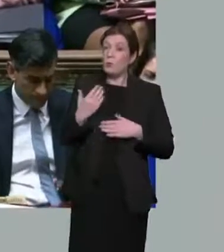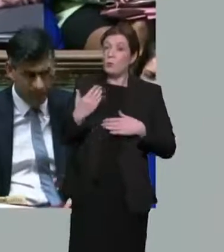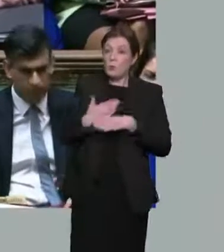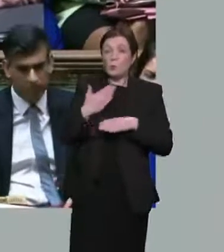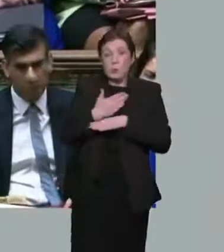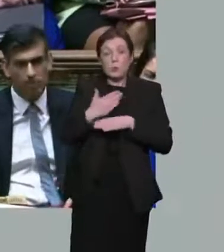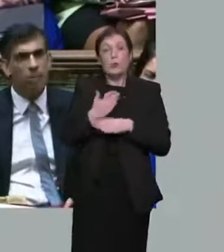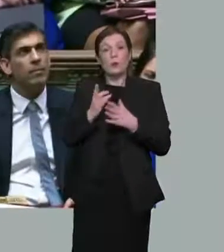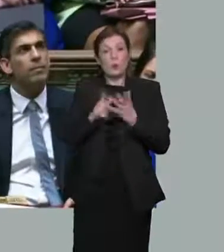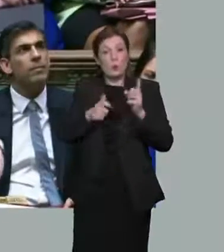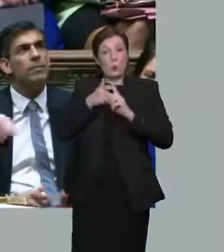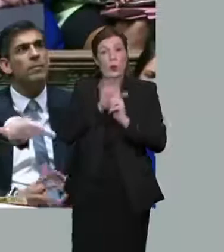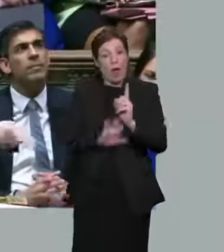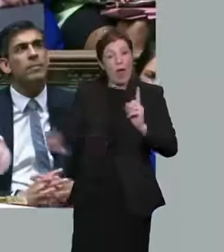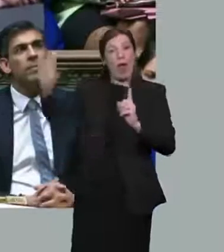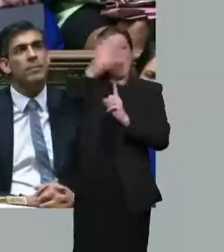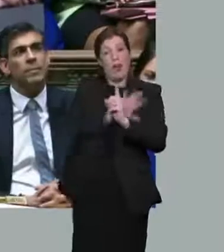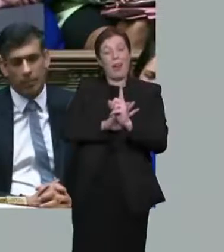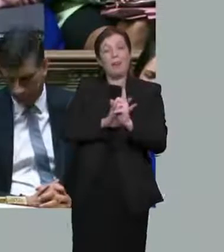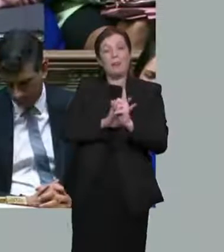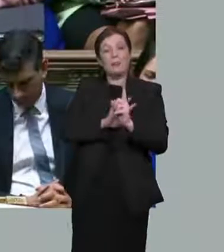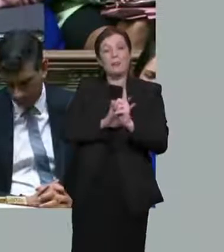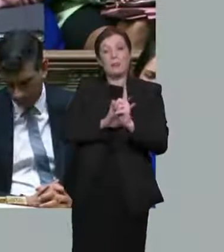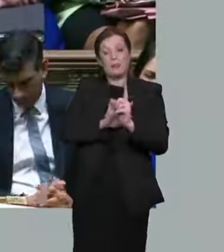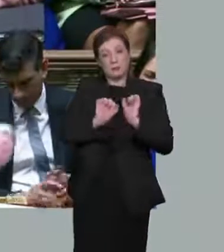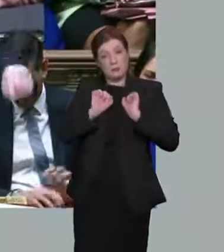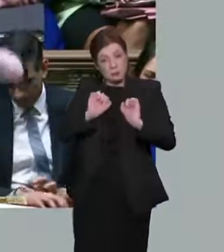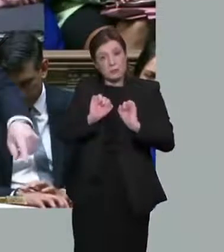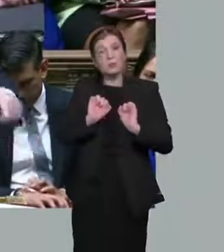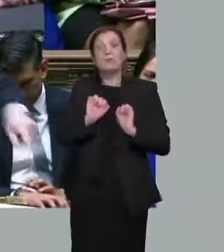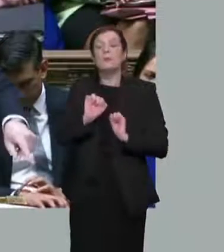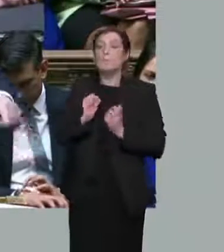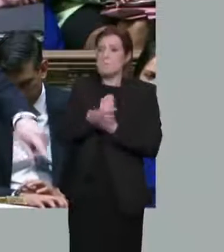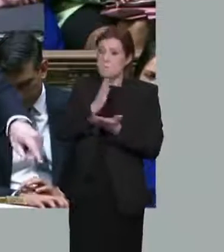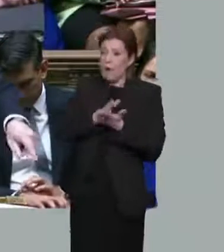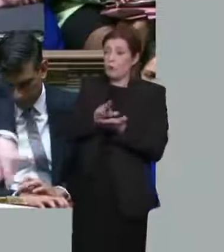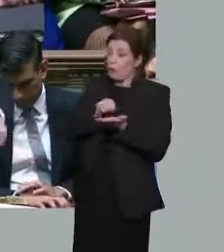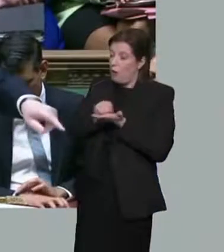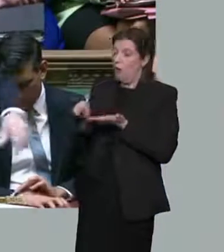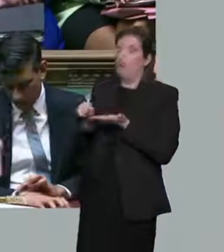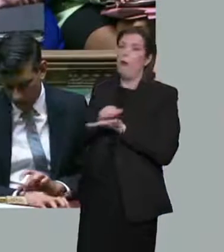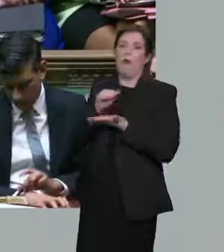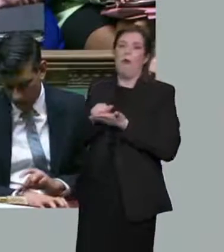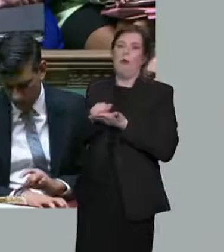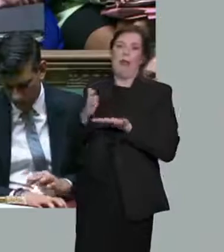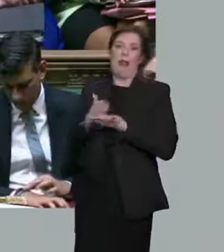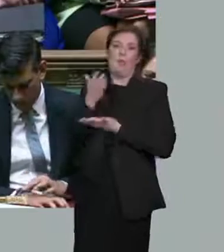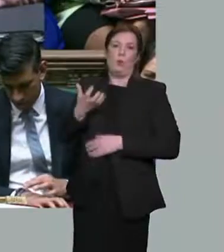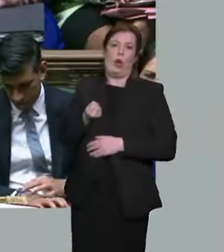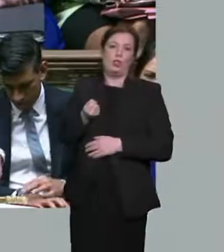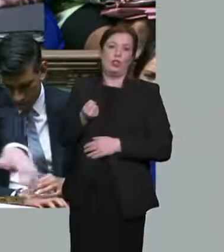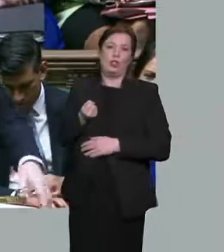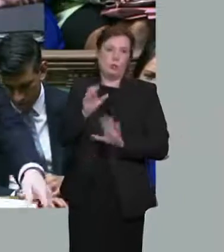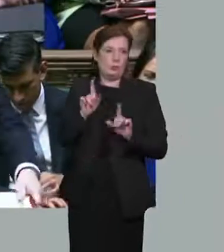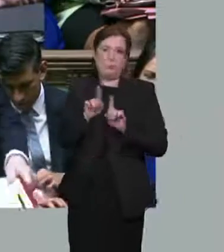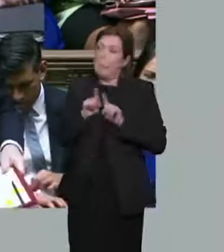UK exclusive economic zone, working in the UK exclusive economic zone, gets paid the living wage as people do in the rest of